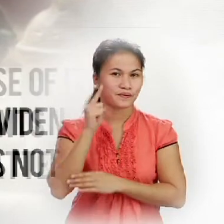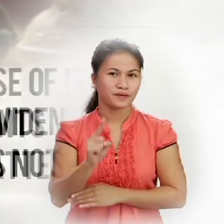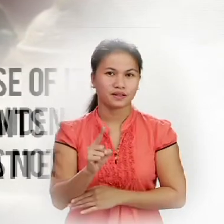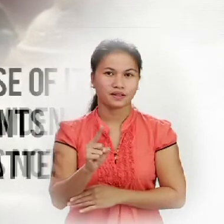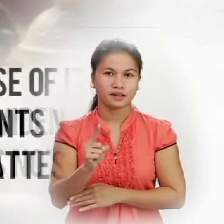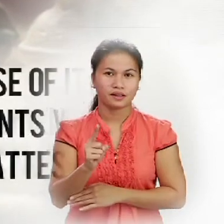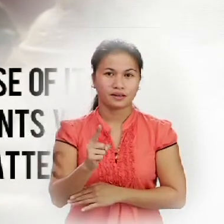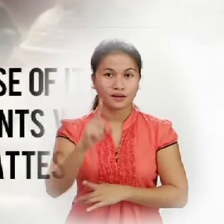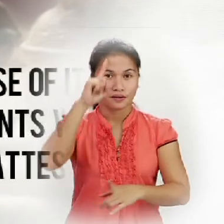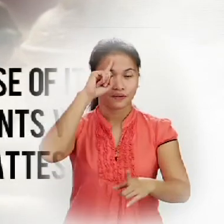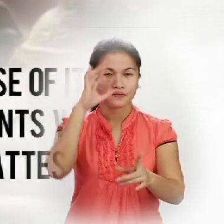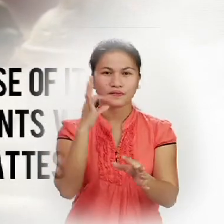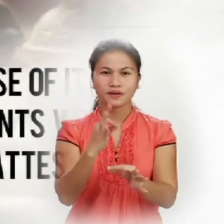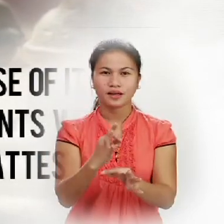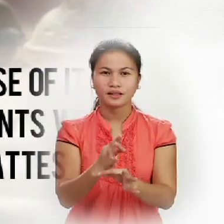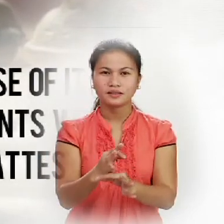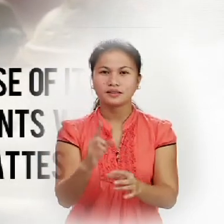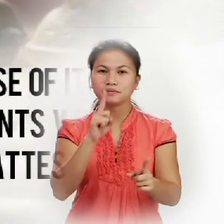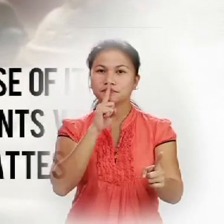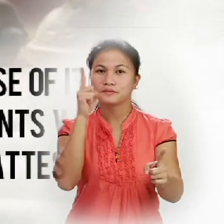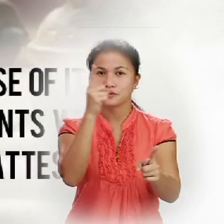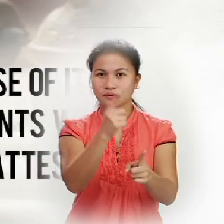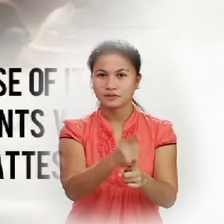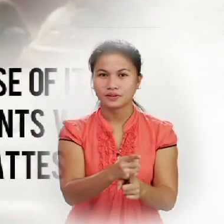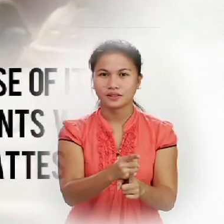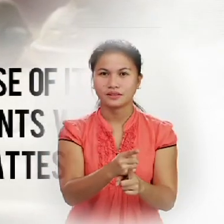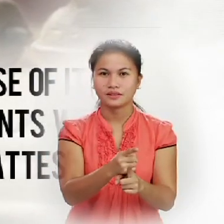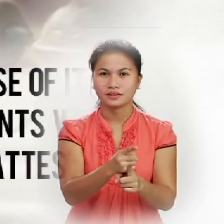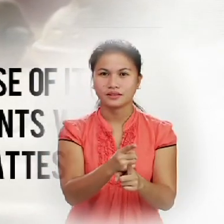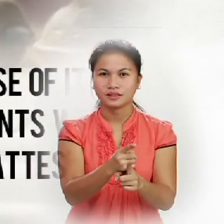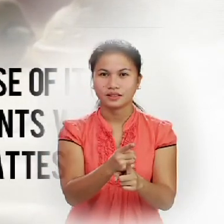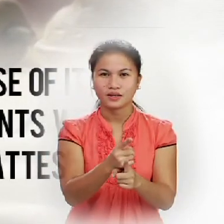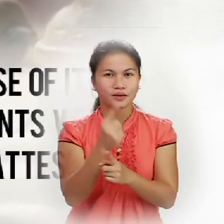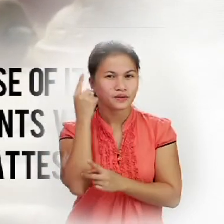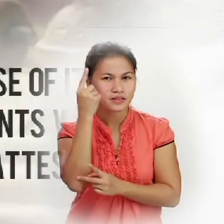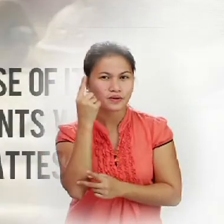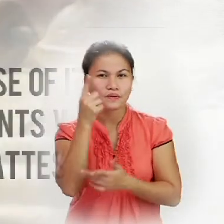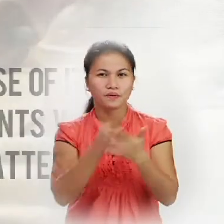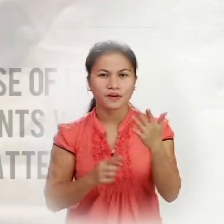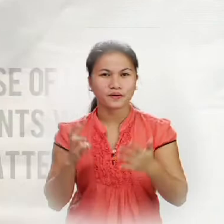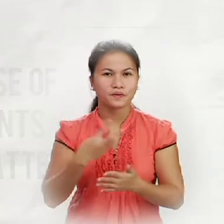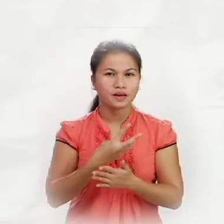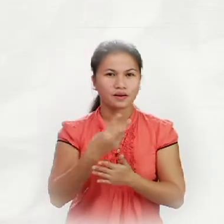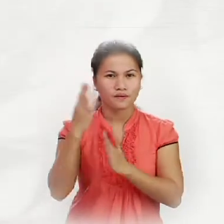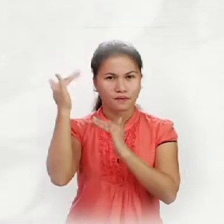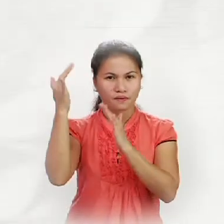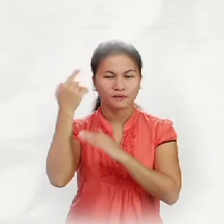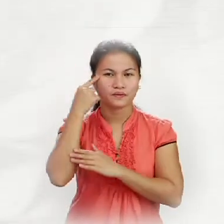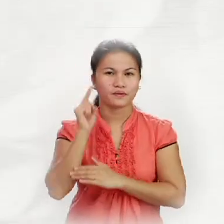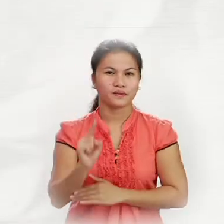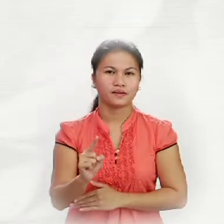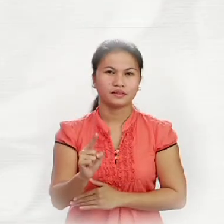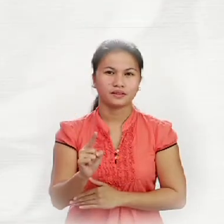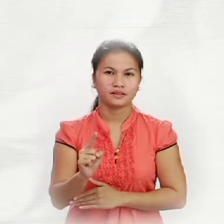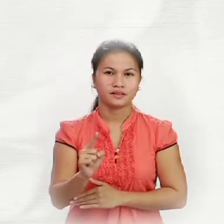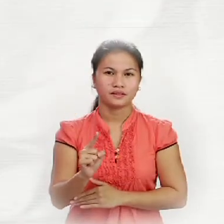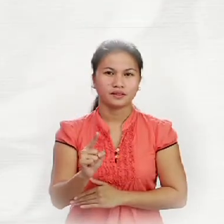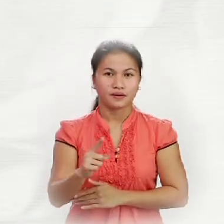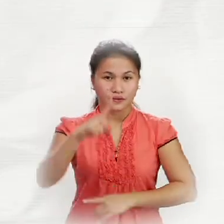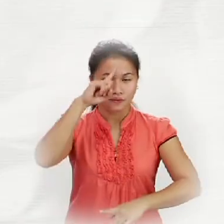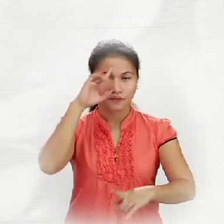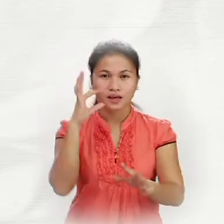Faith is the assurance concerning what we hope for. Faith is the